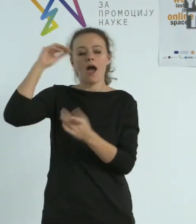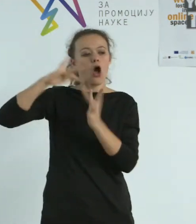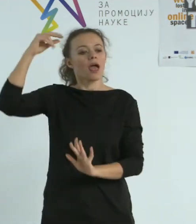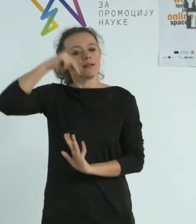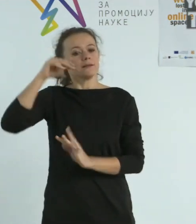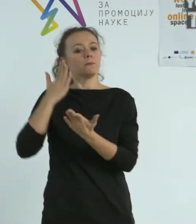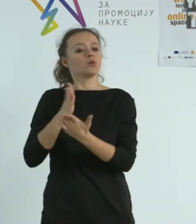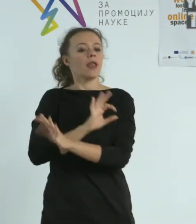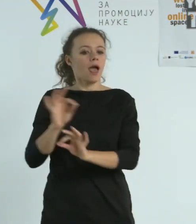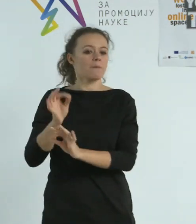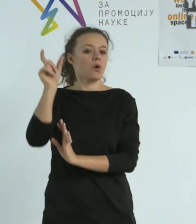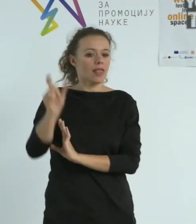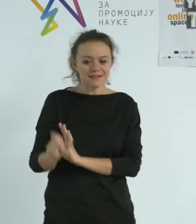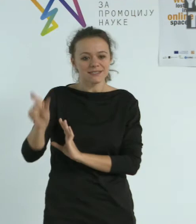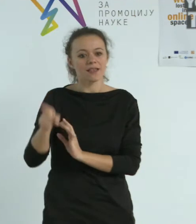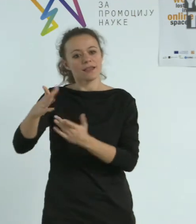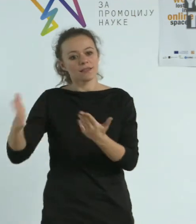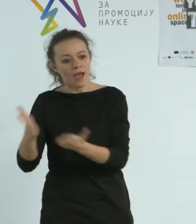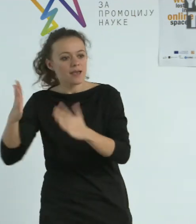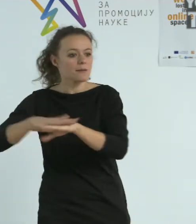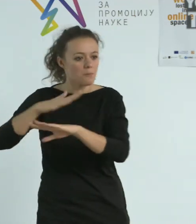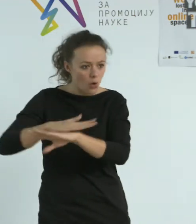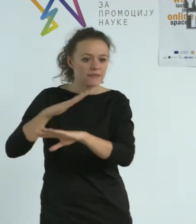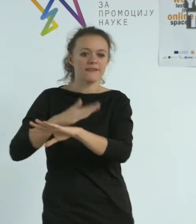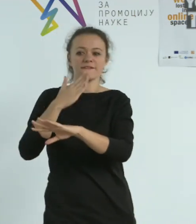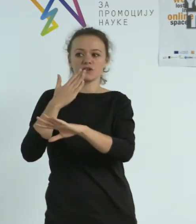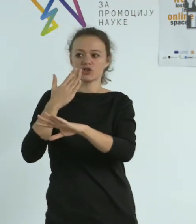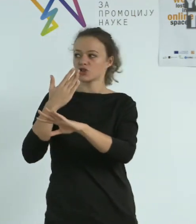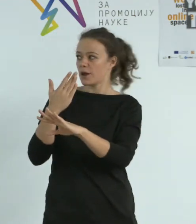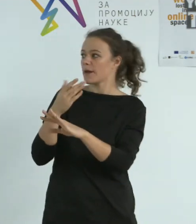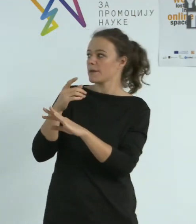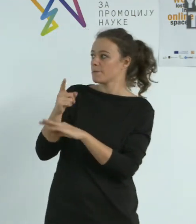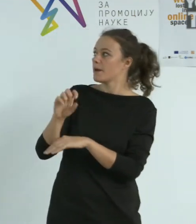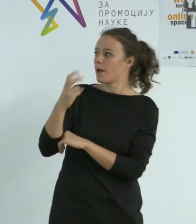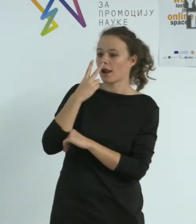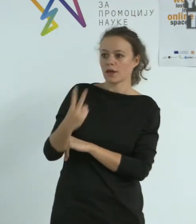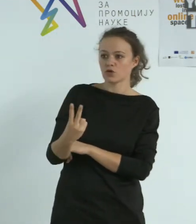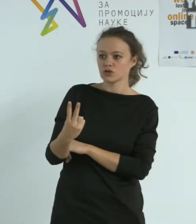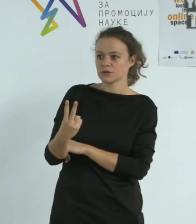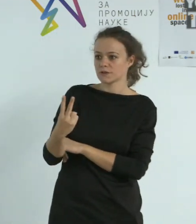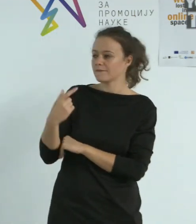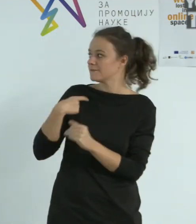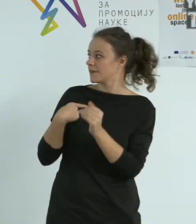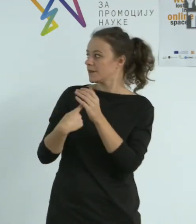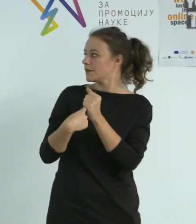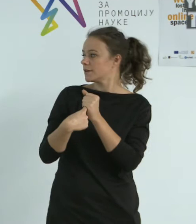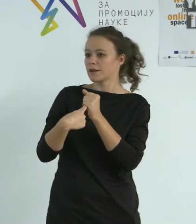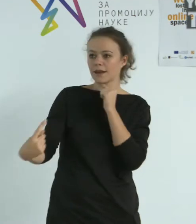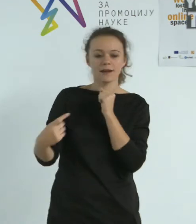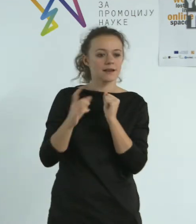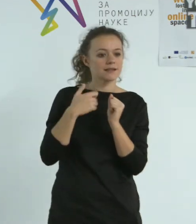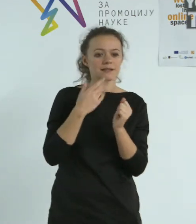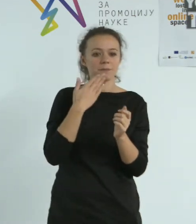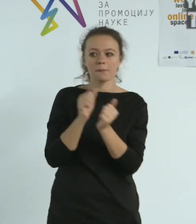like motivated to learn new technologies, but as you see, I'm lost in online space, in